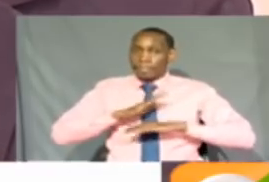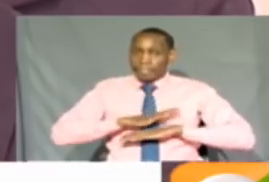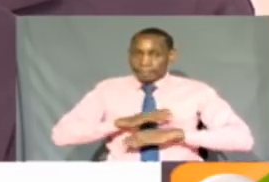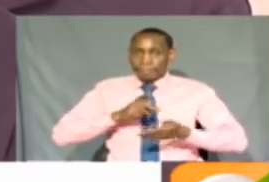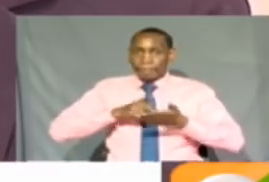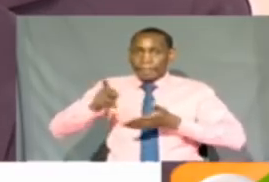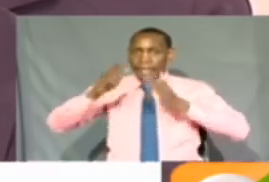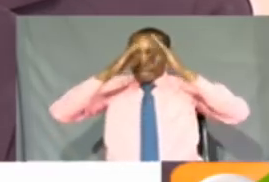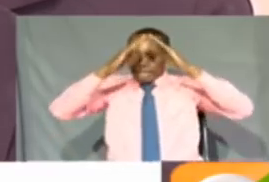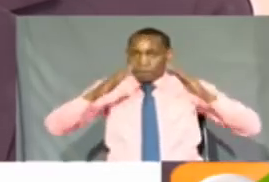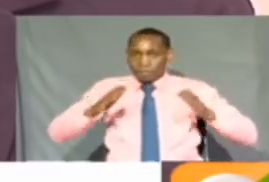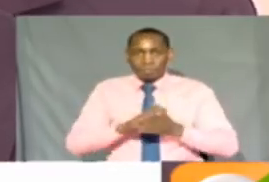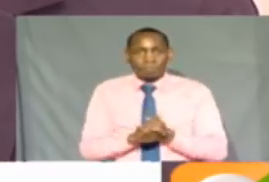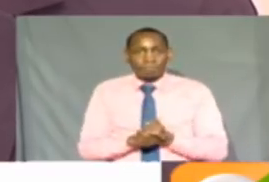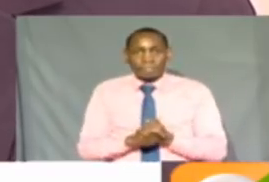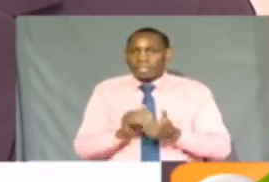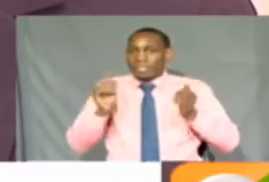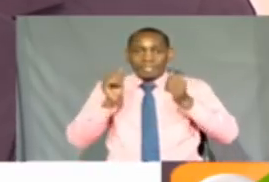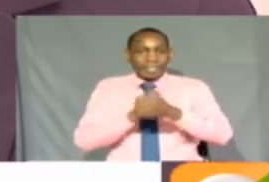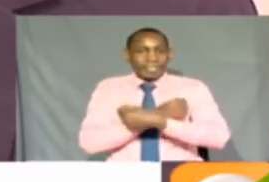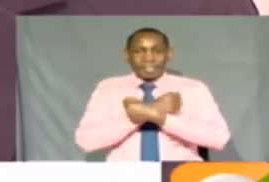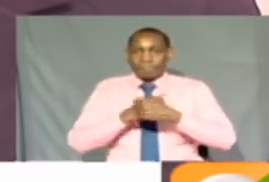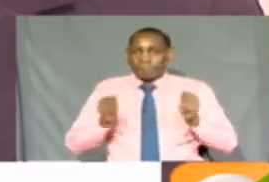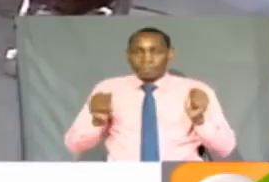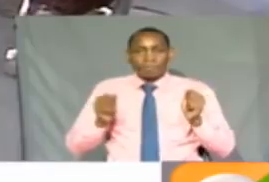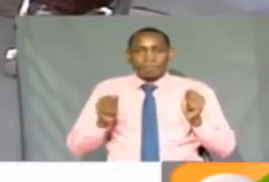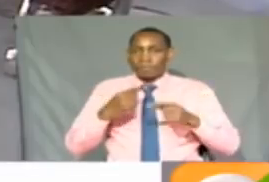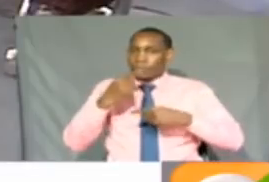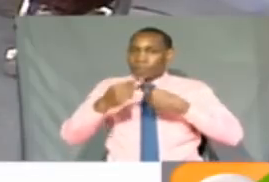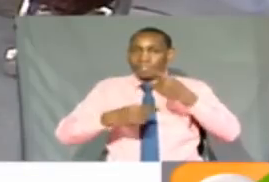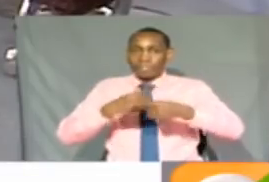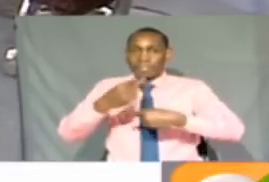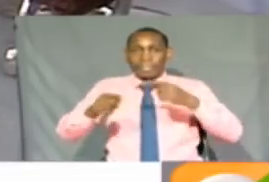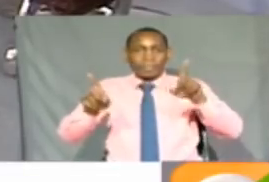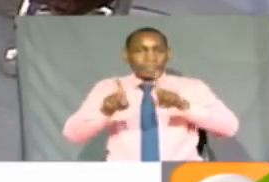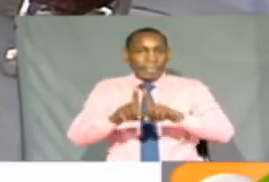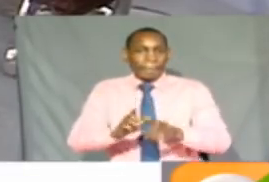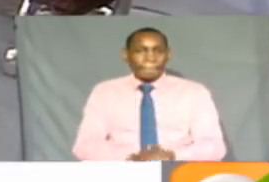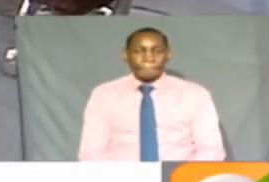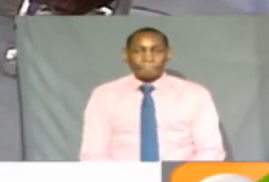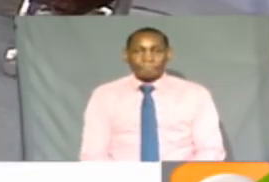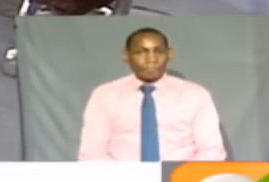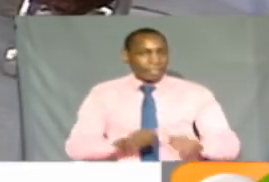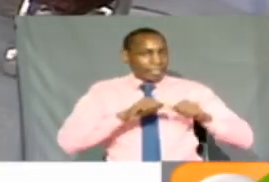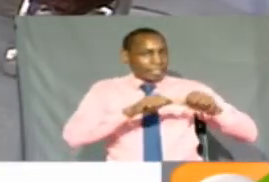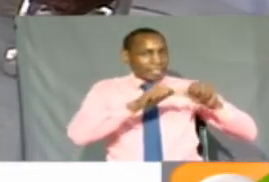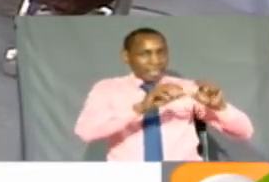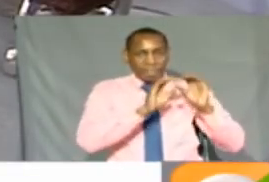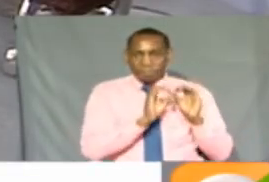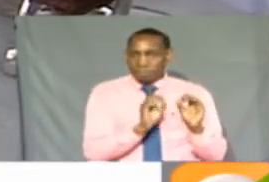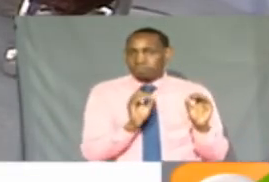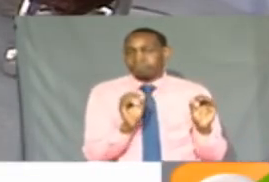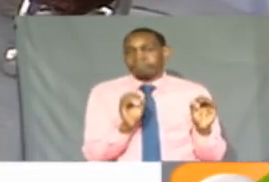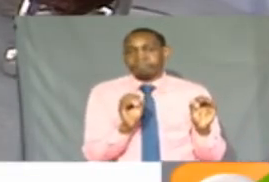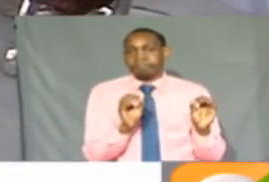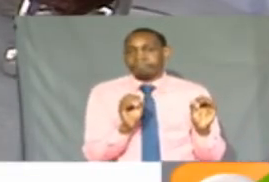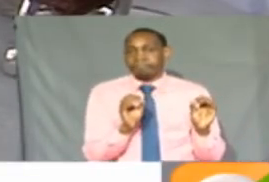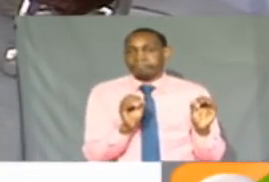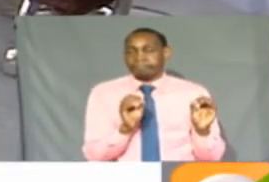rent. So it's not possible to just be like that. Clearly, this life is not sustainable, Mariga. You know,